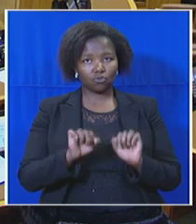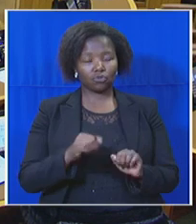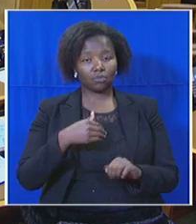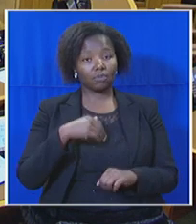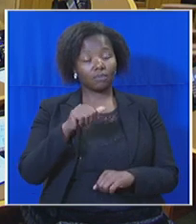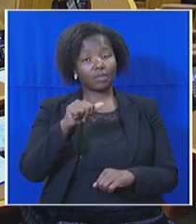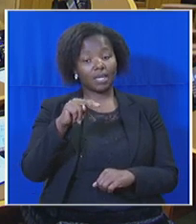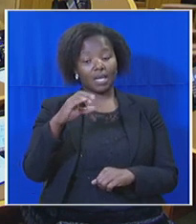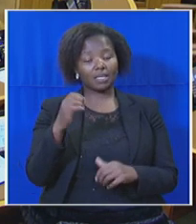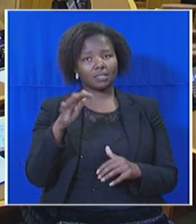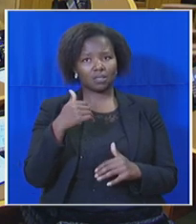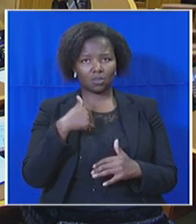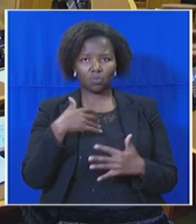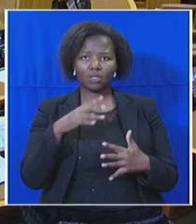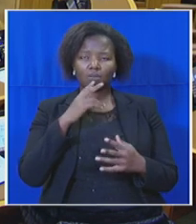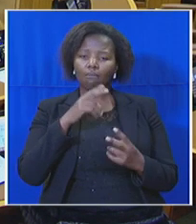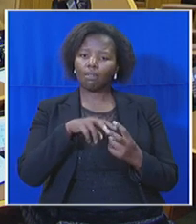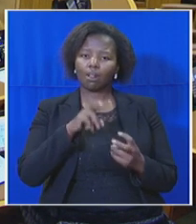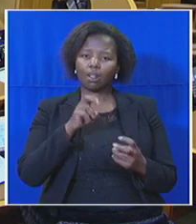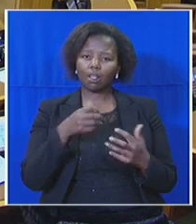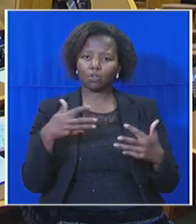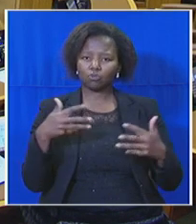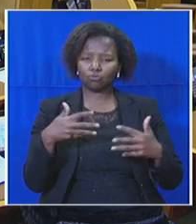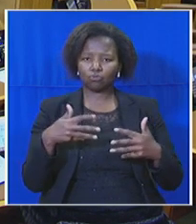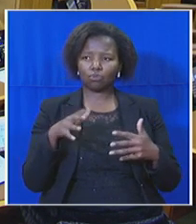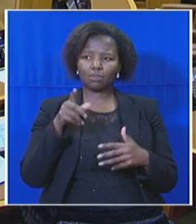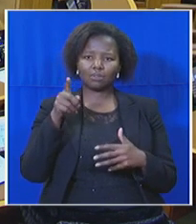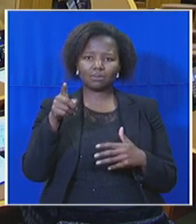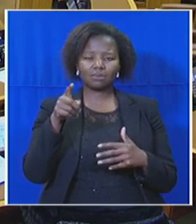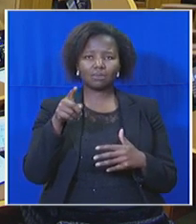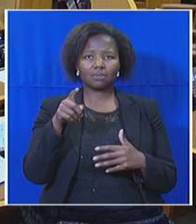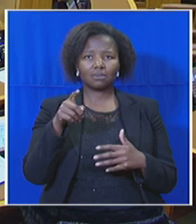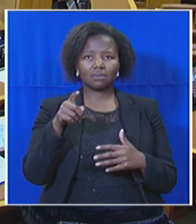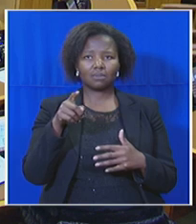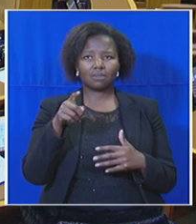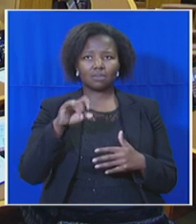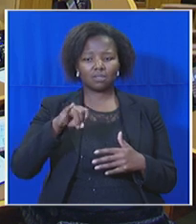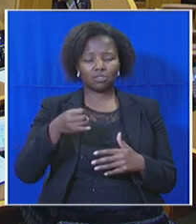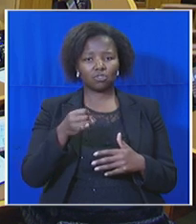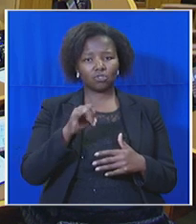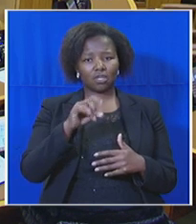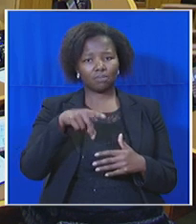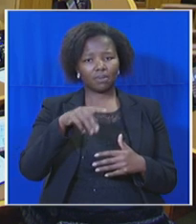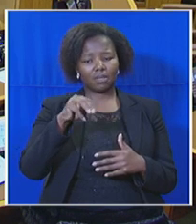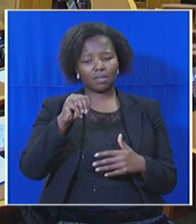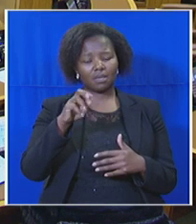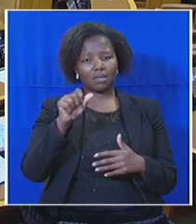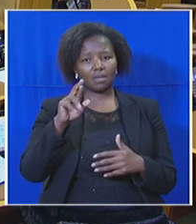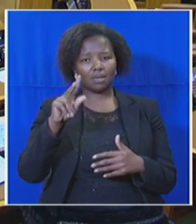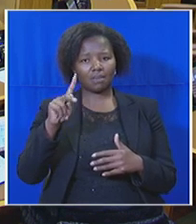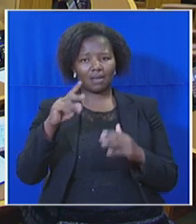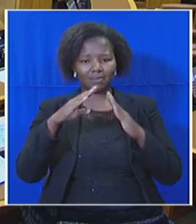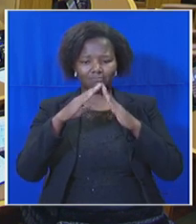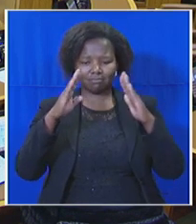ANC has learned with shock and disappointment the vandalism and destruction of the struggle icon, J.B. Marks Memorial Monument